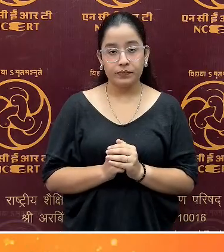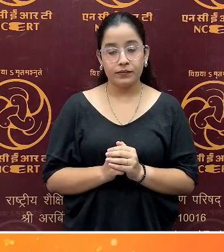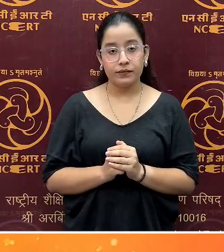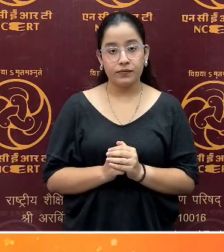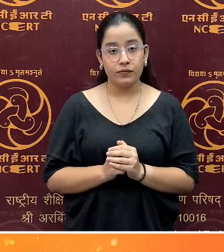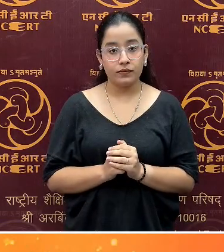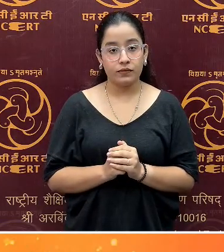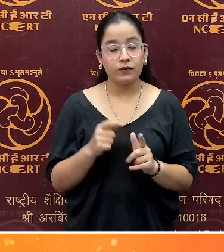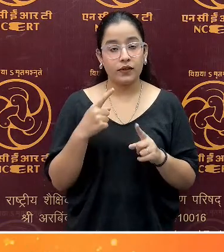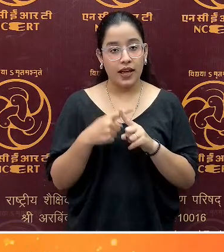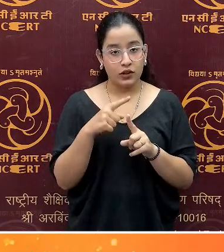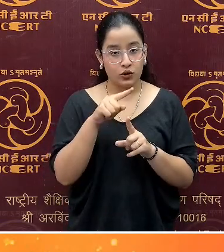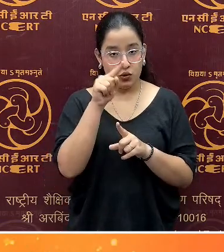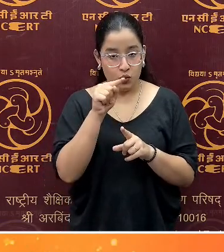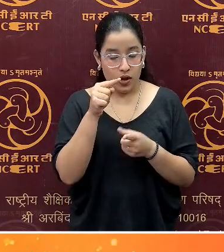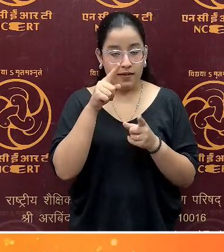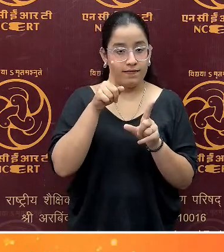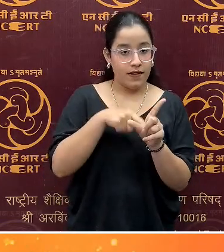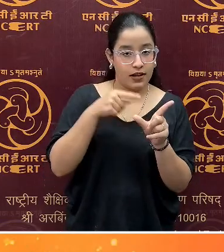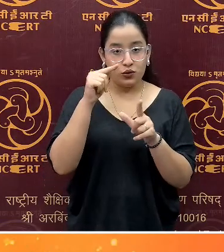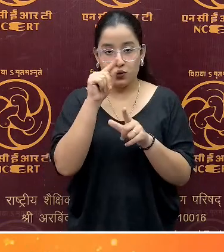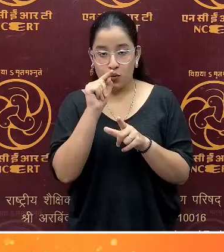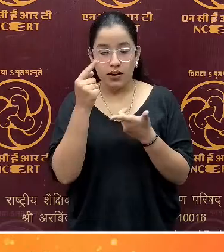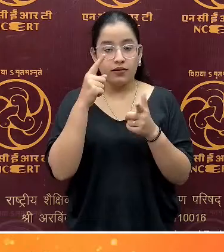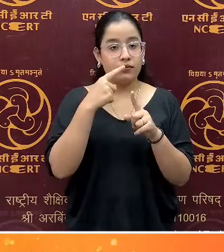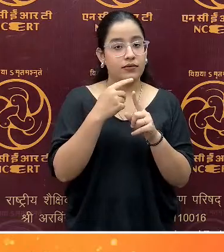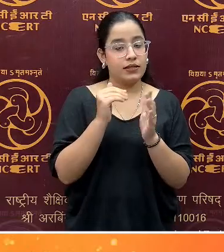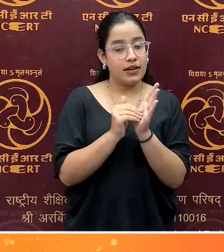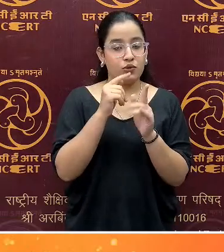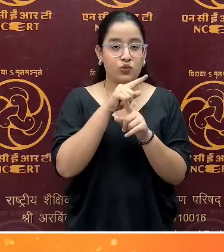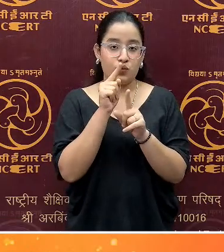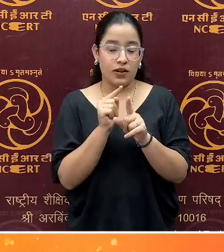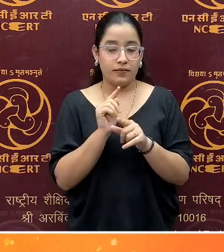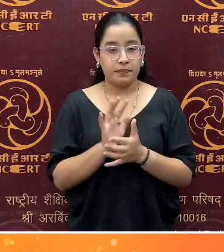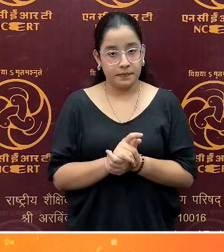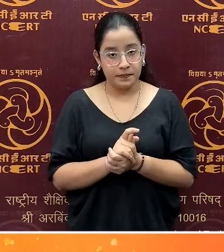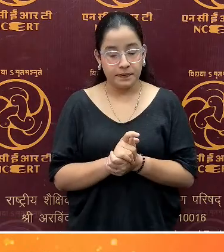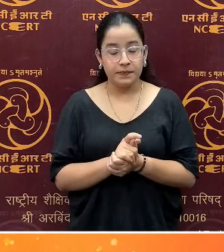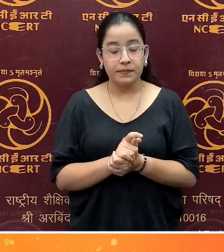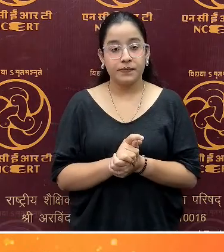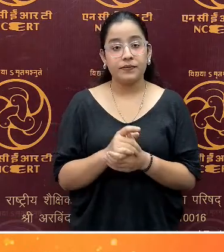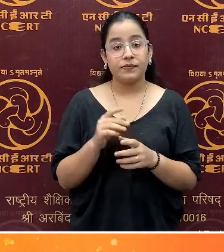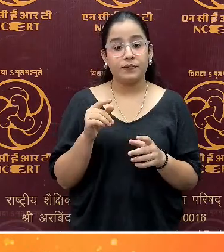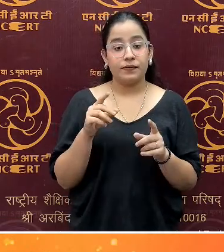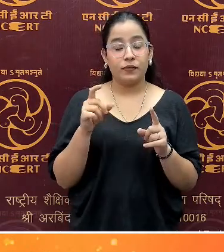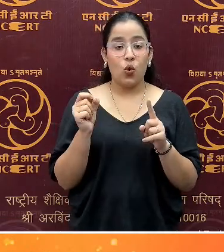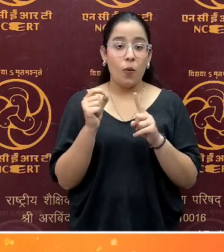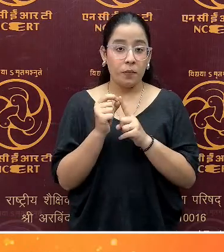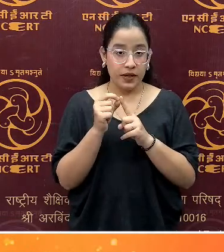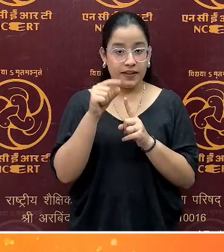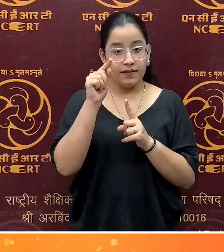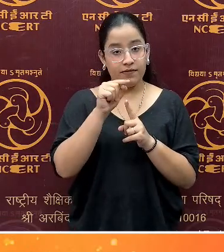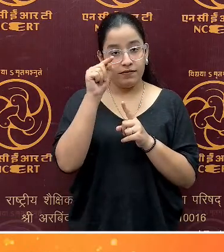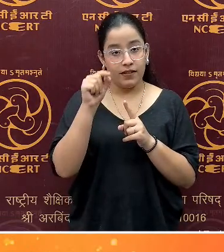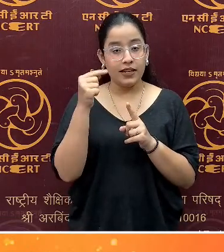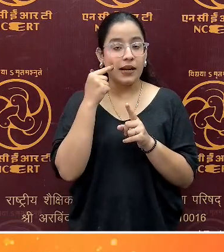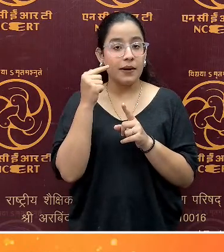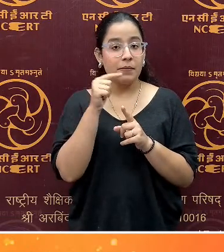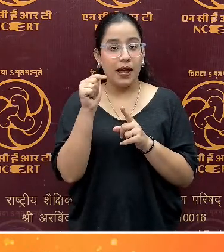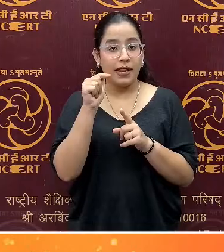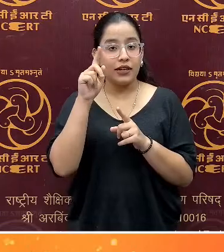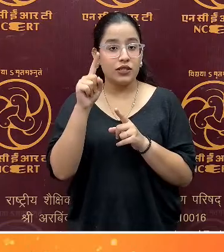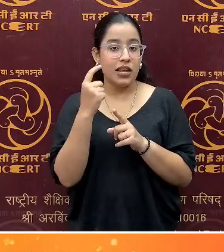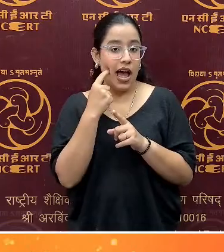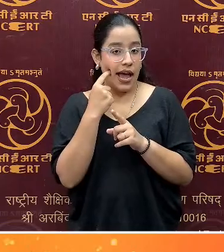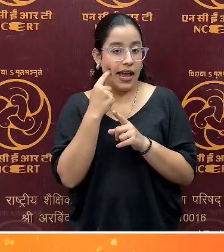square. So the unit vector OP will be vector OP upon its magnitude, which is 4i minus 12j